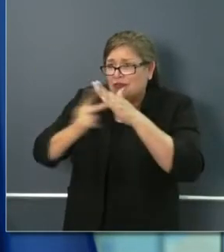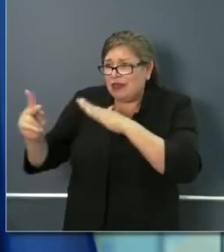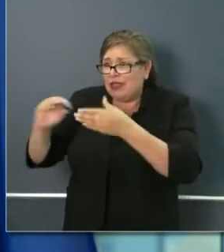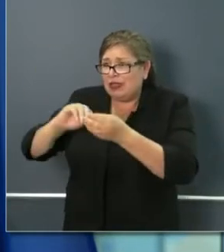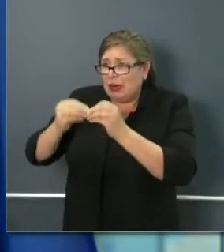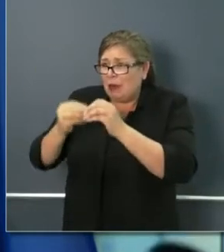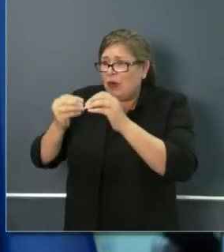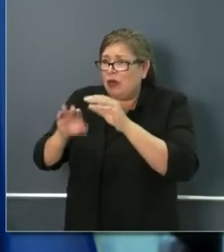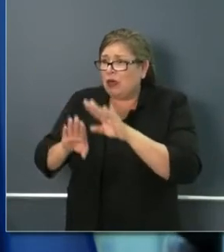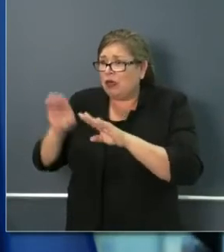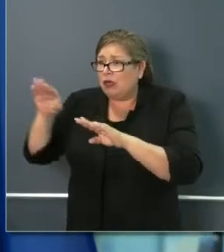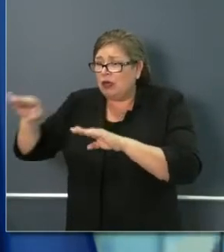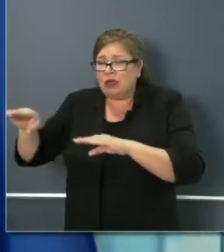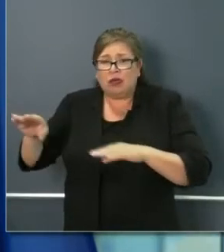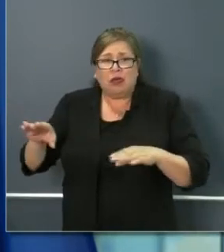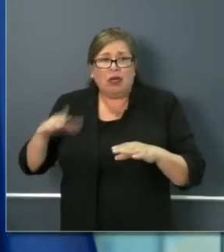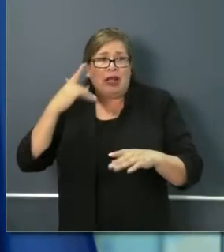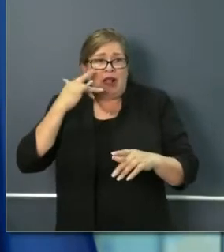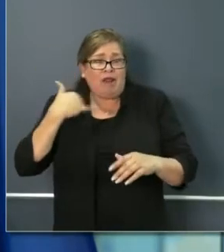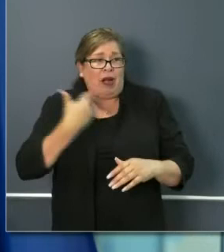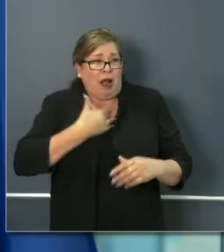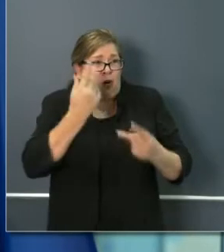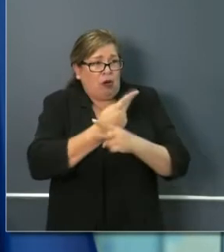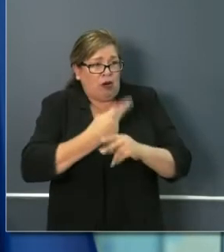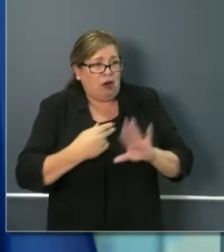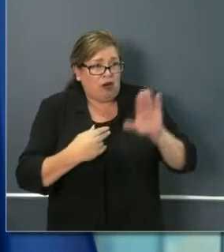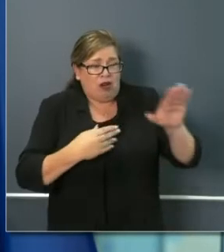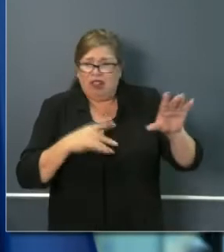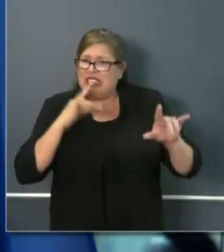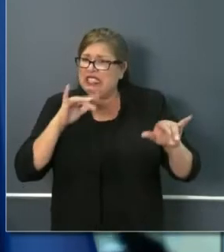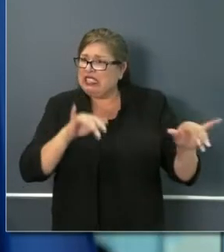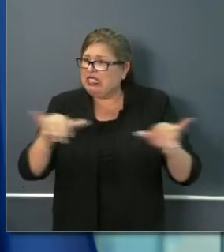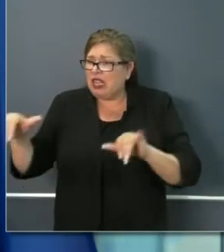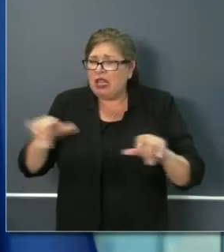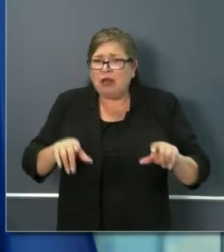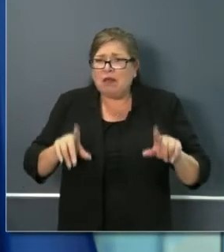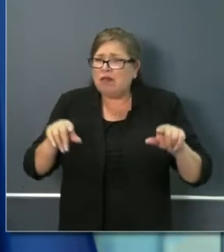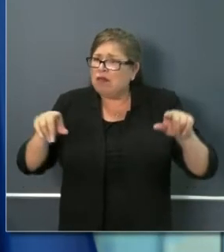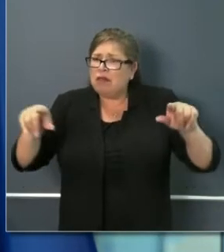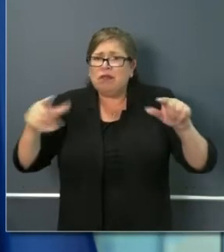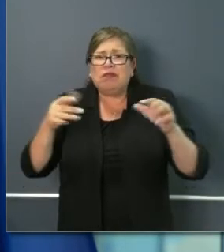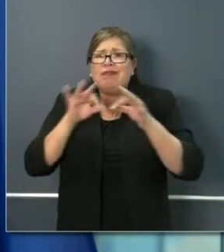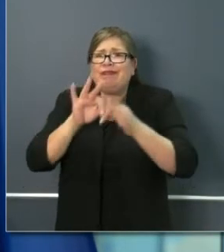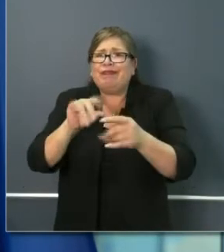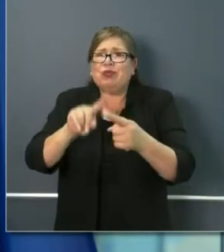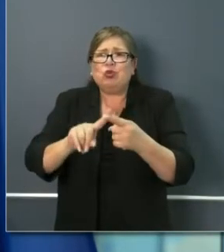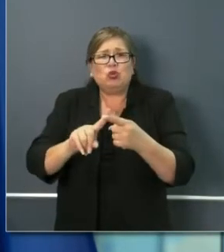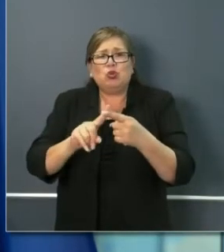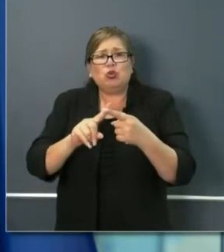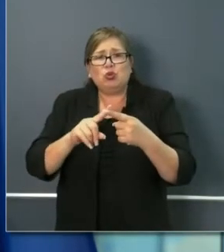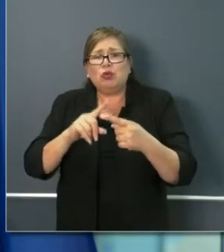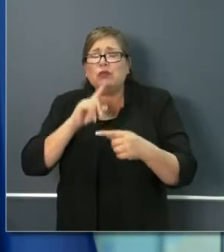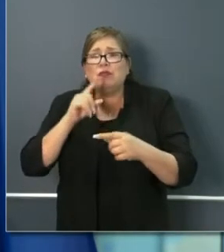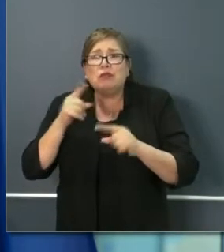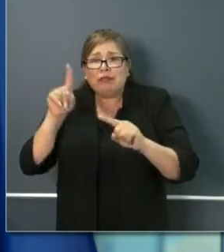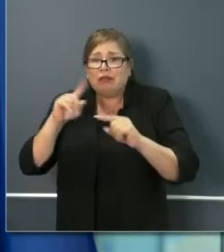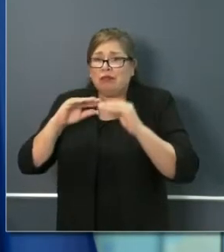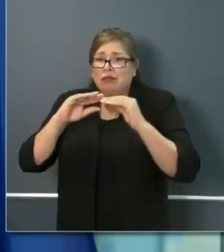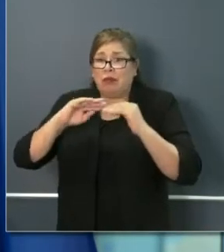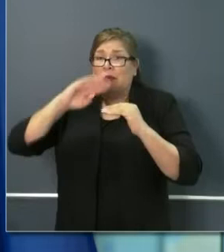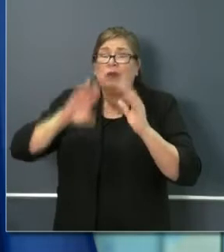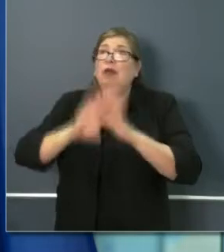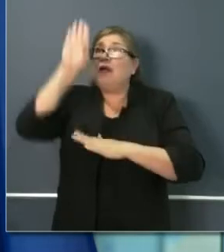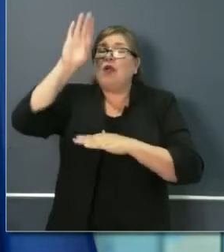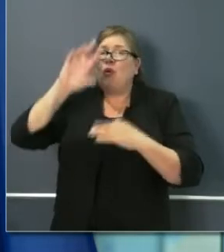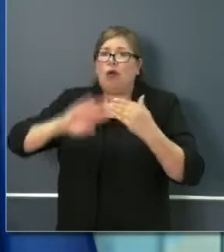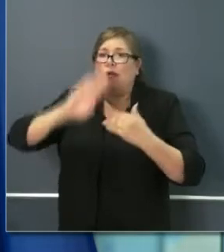in the state looked at modeling and how that played into your decisions early on to do social distancing measures. Well, we leaned in on the